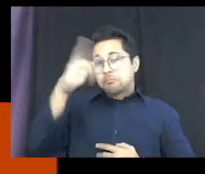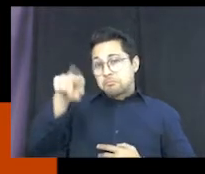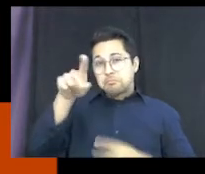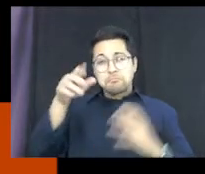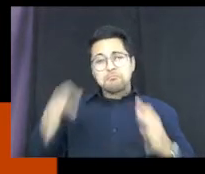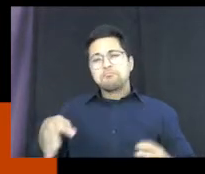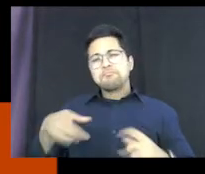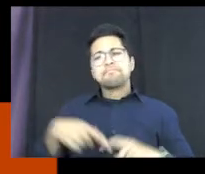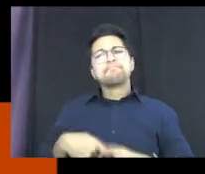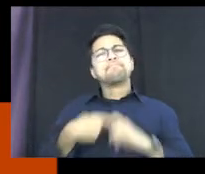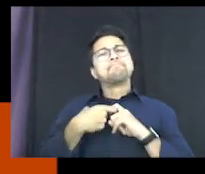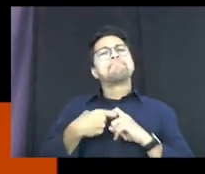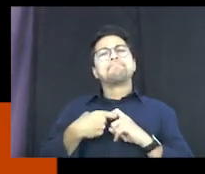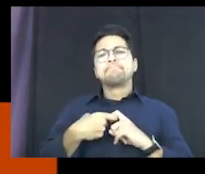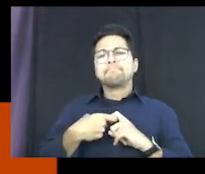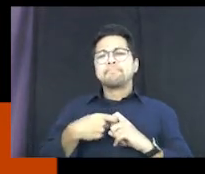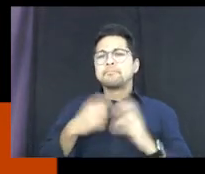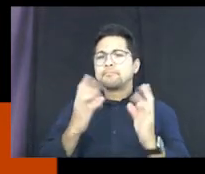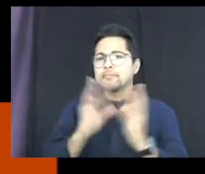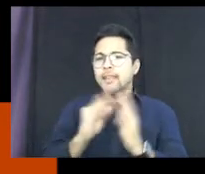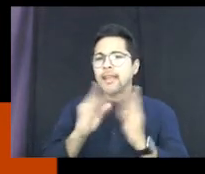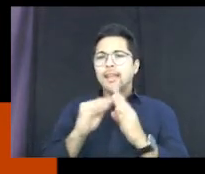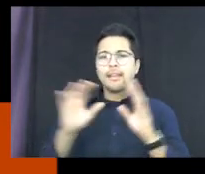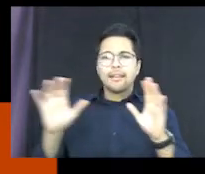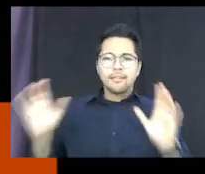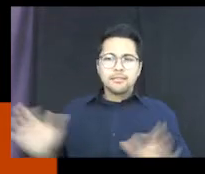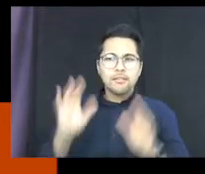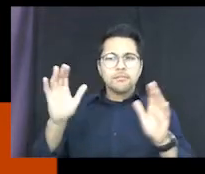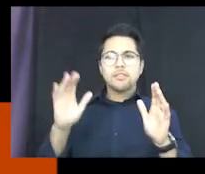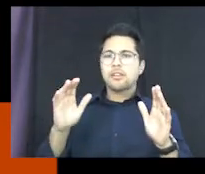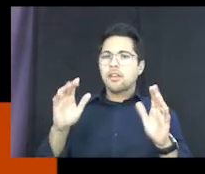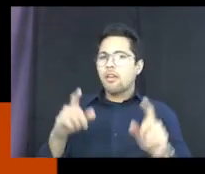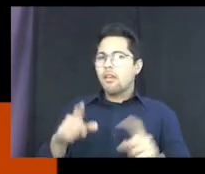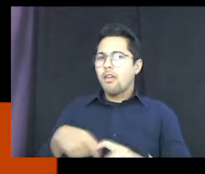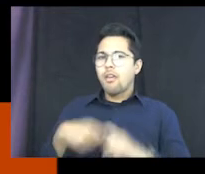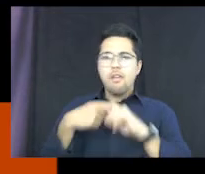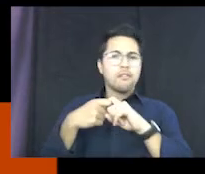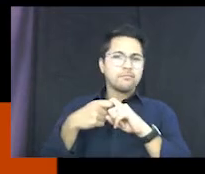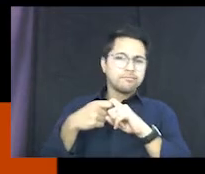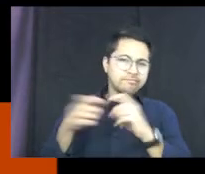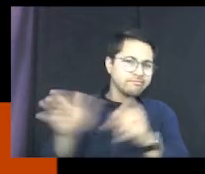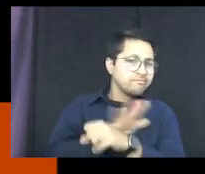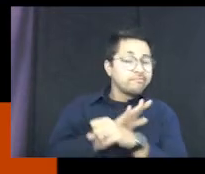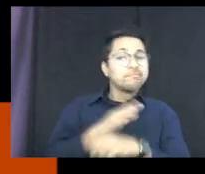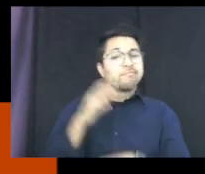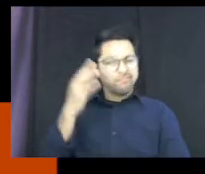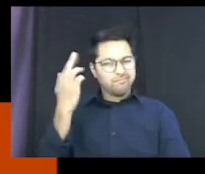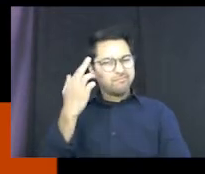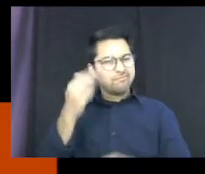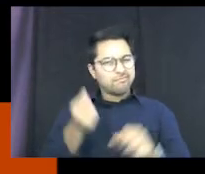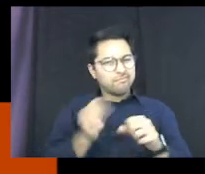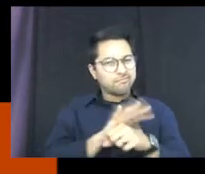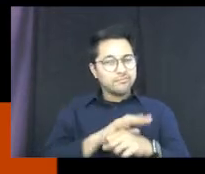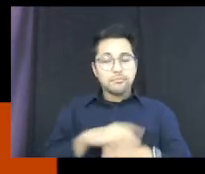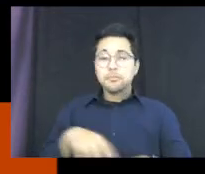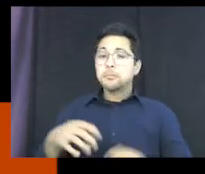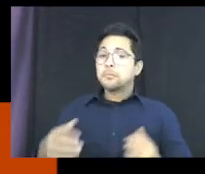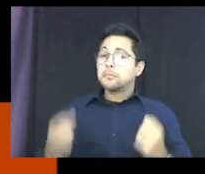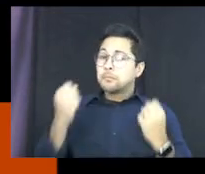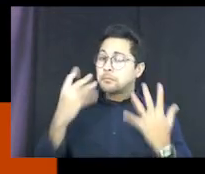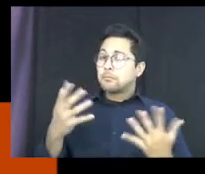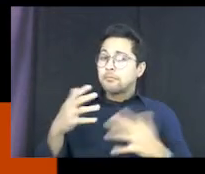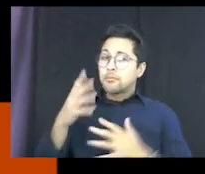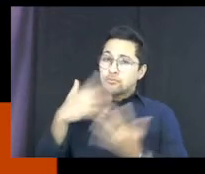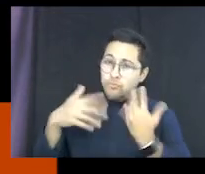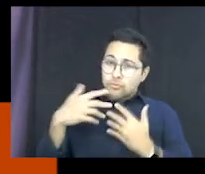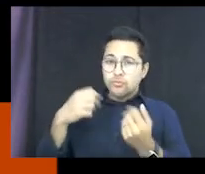to suspend meetings or activities entirely due to the COVID-19 pandemic, many social and support